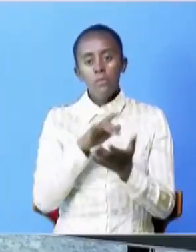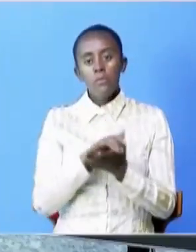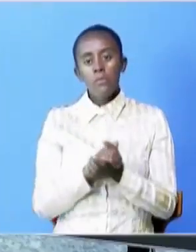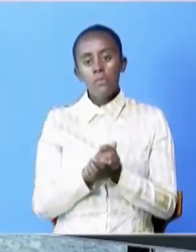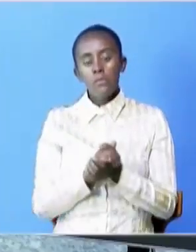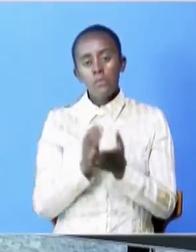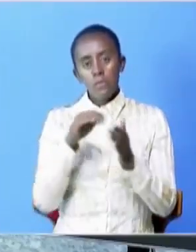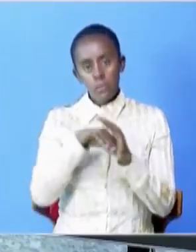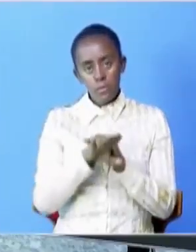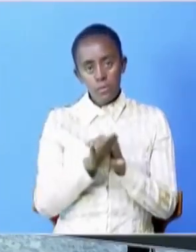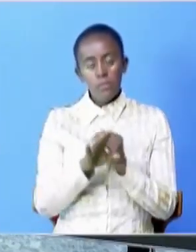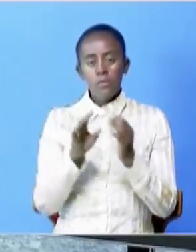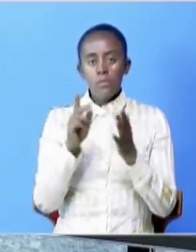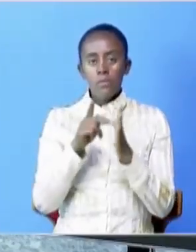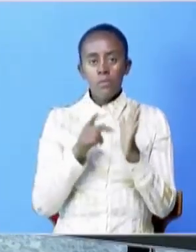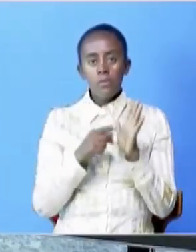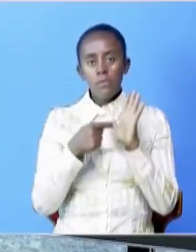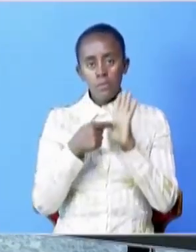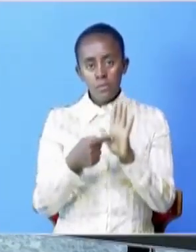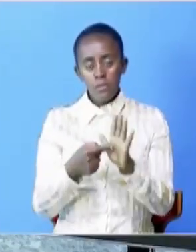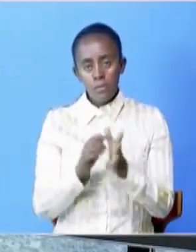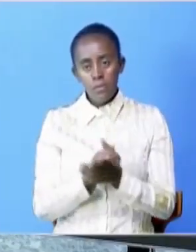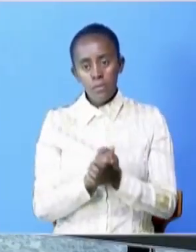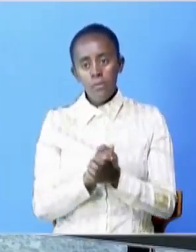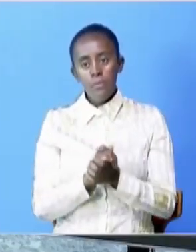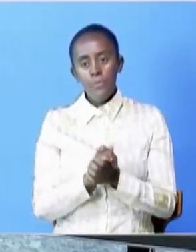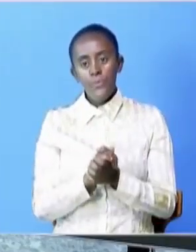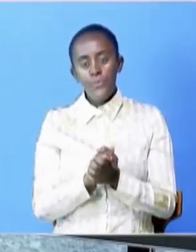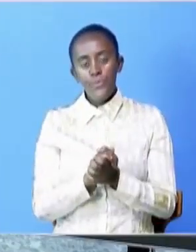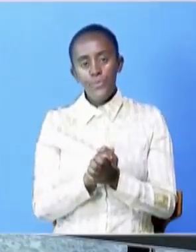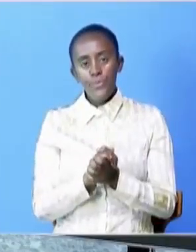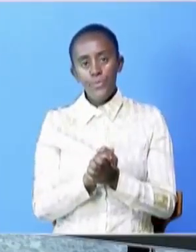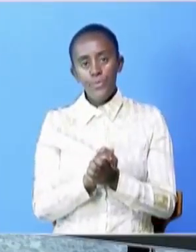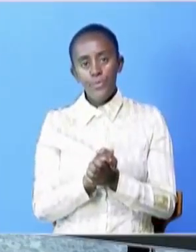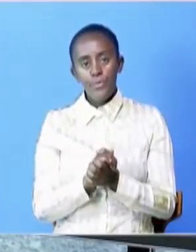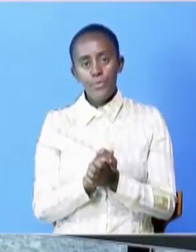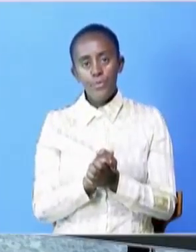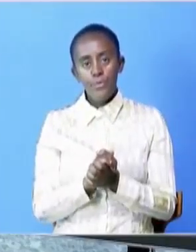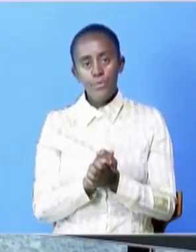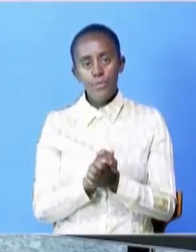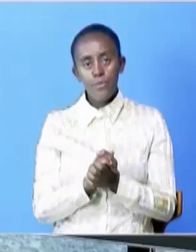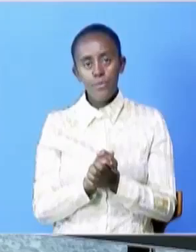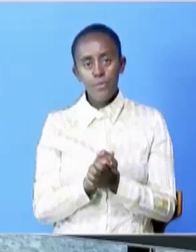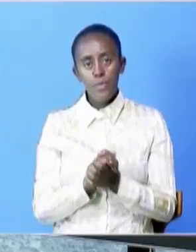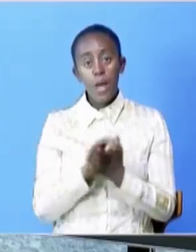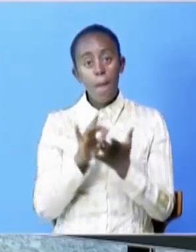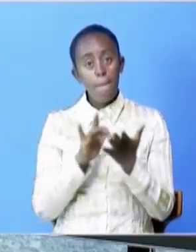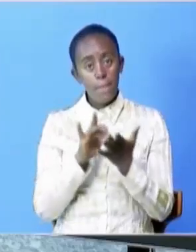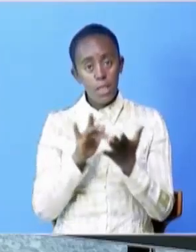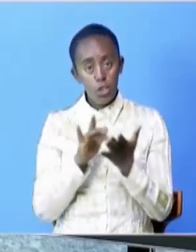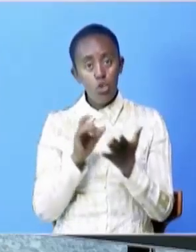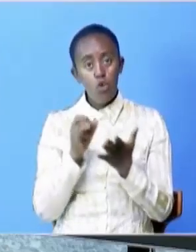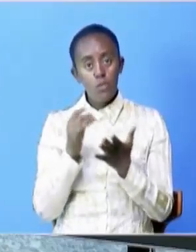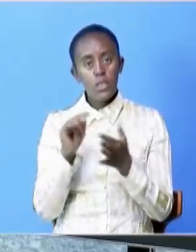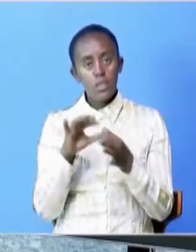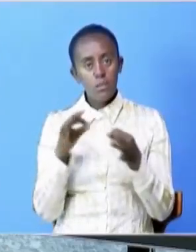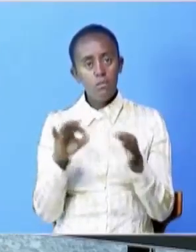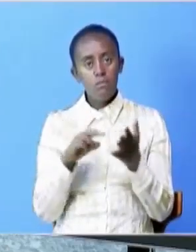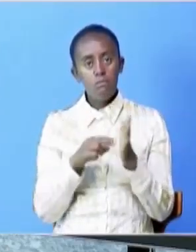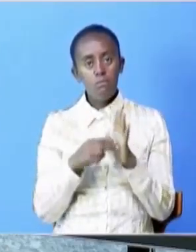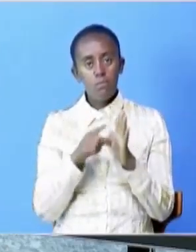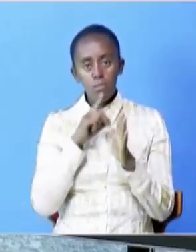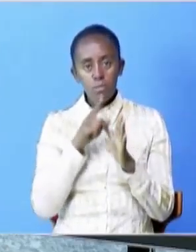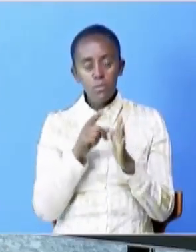it's showing what? Internal punctuation. Internal meaning in the middle of a sentence. So it